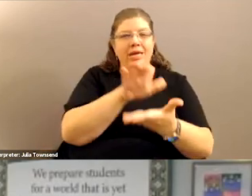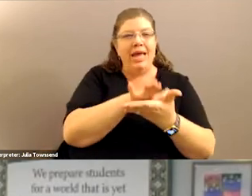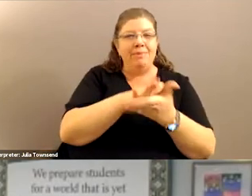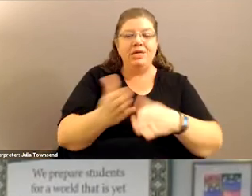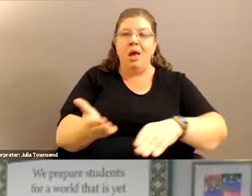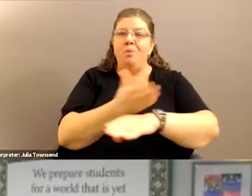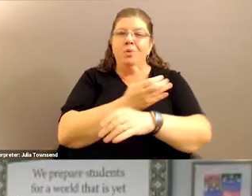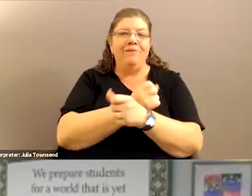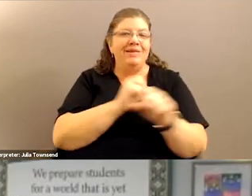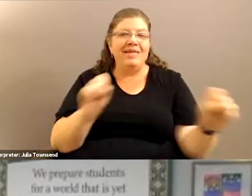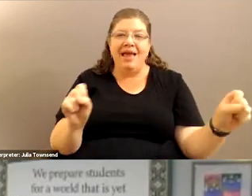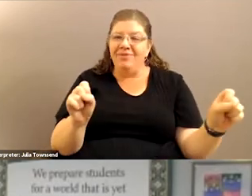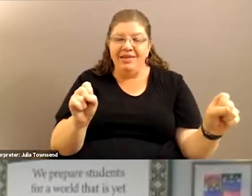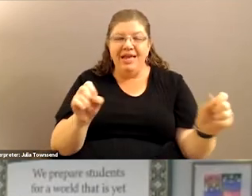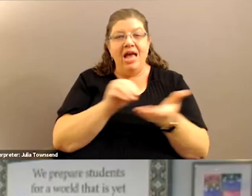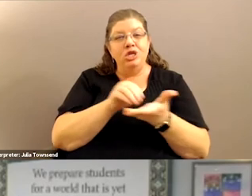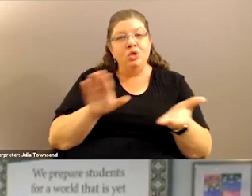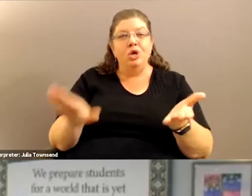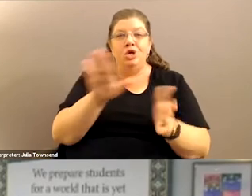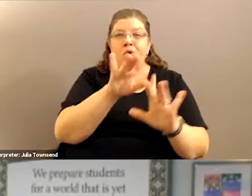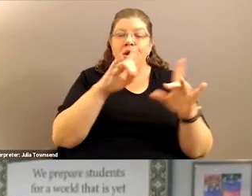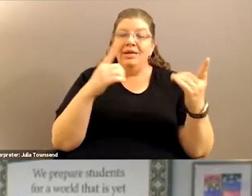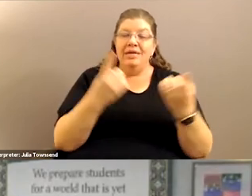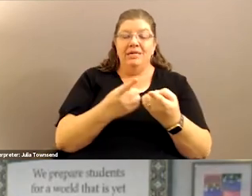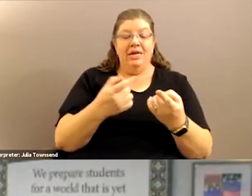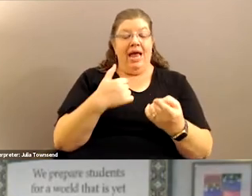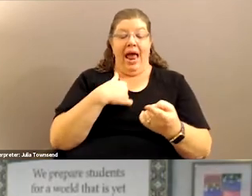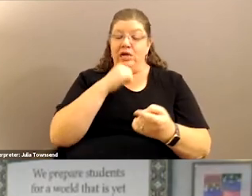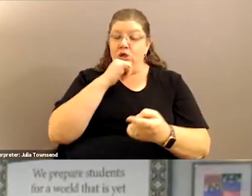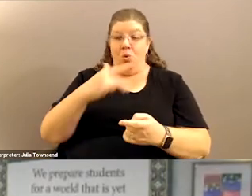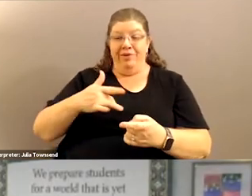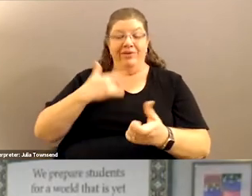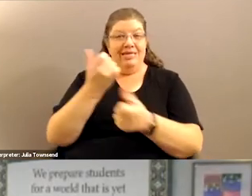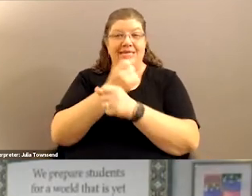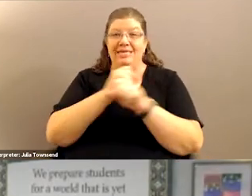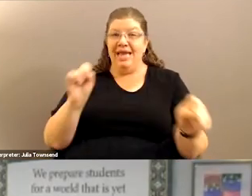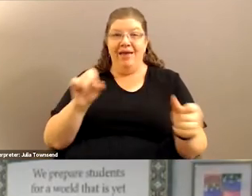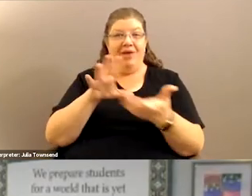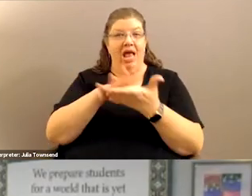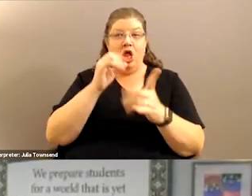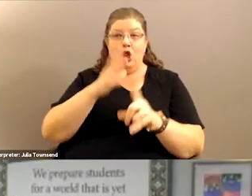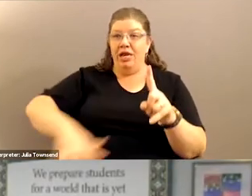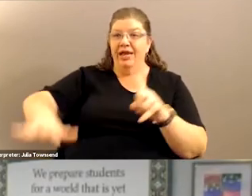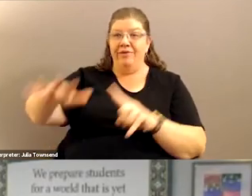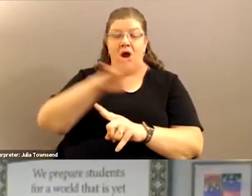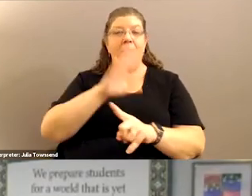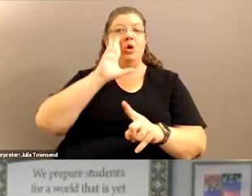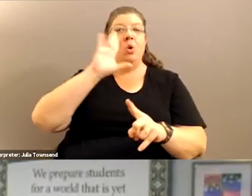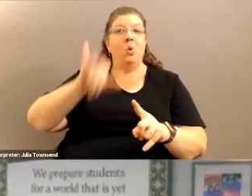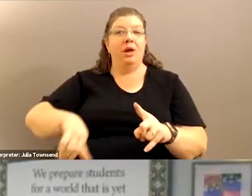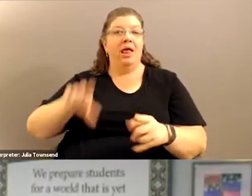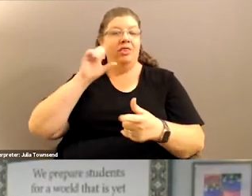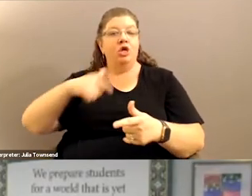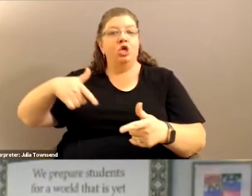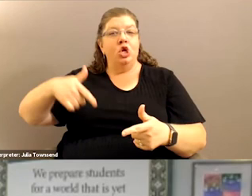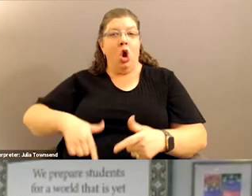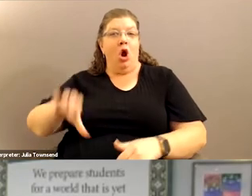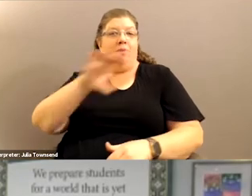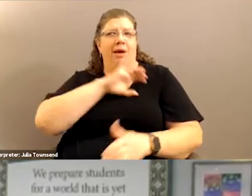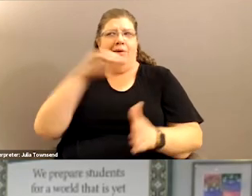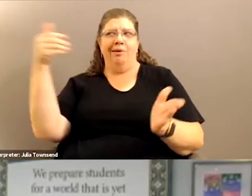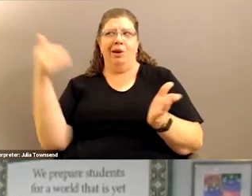safety and as a student in your school district i do not feel safe in the learning environment knowing that there is an armed deputy